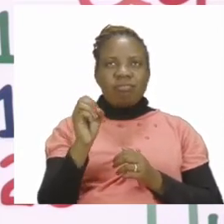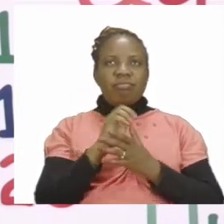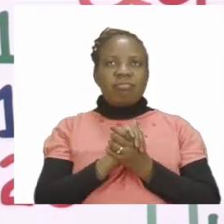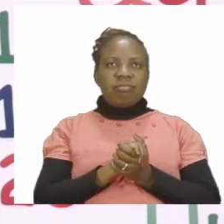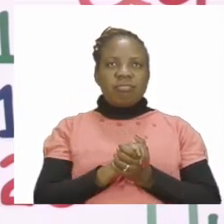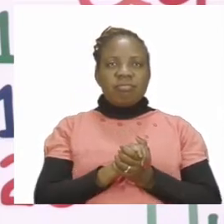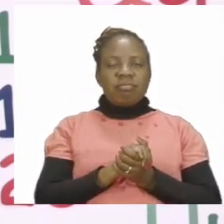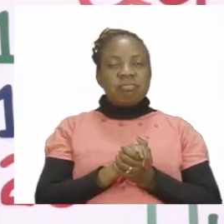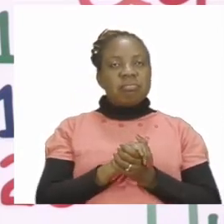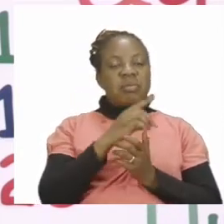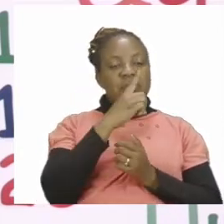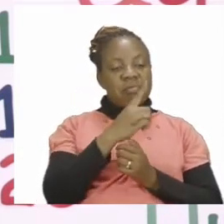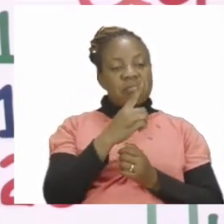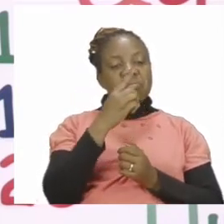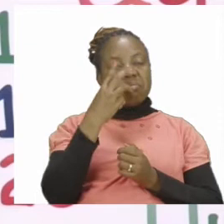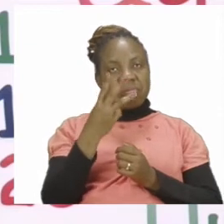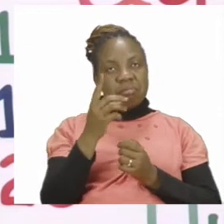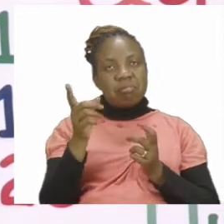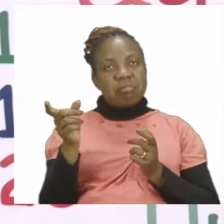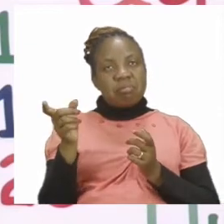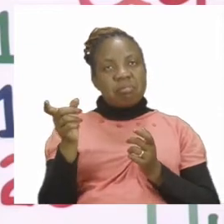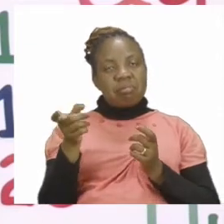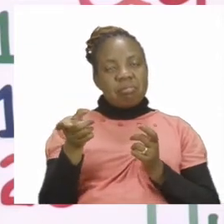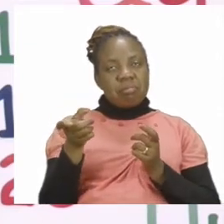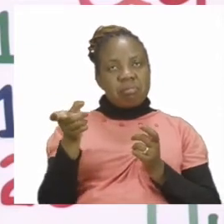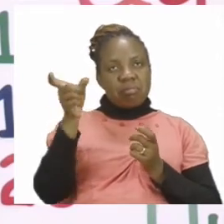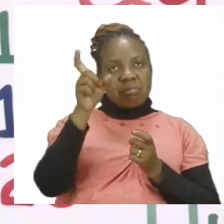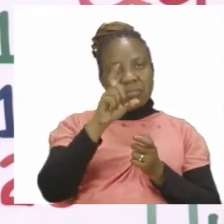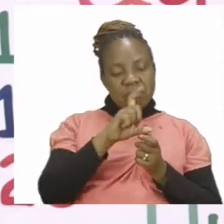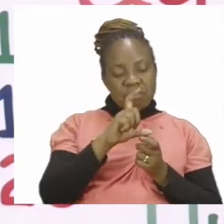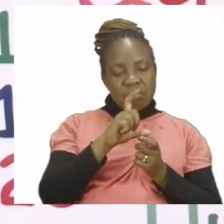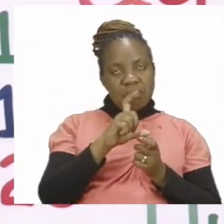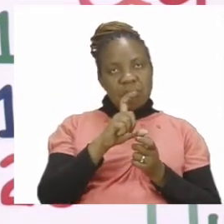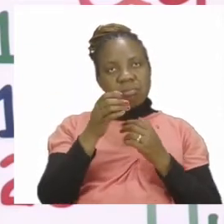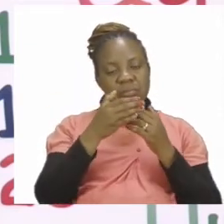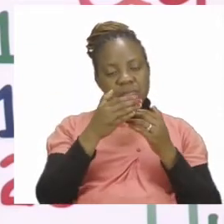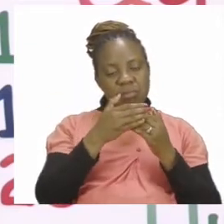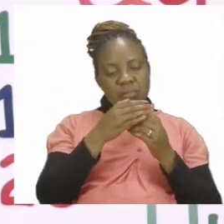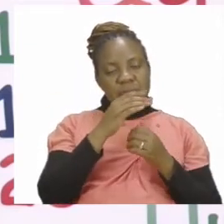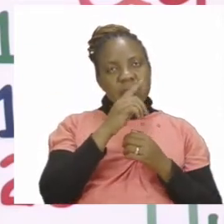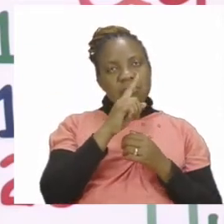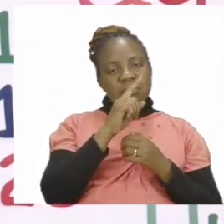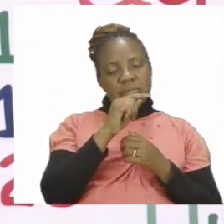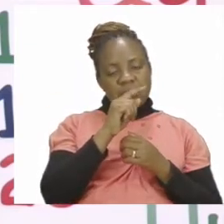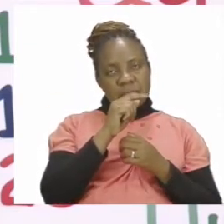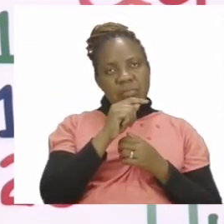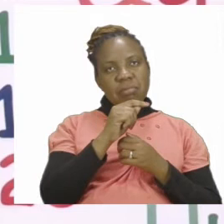off 13 to the nearest 10, it becomes 10. Let's try the